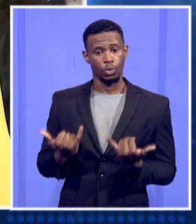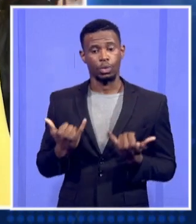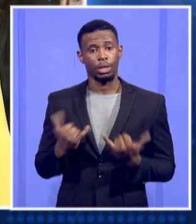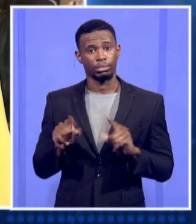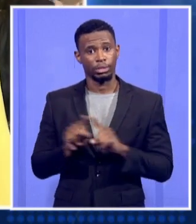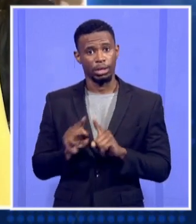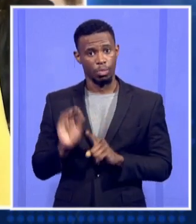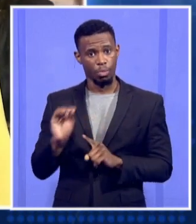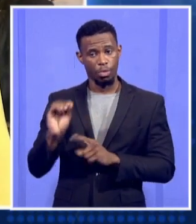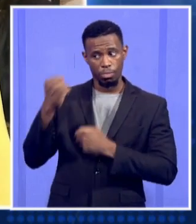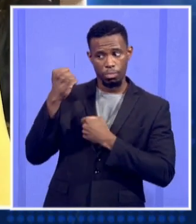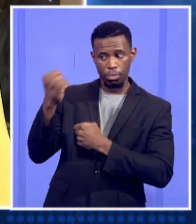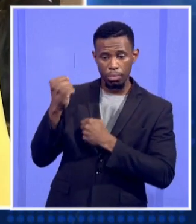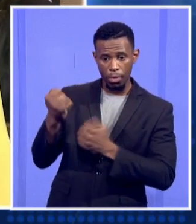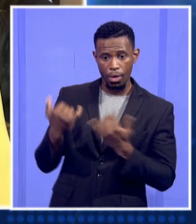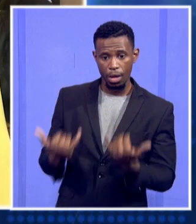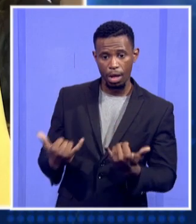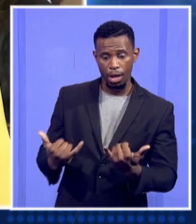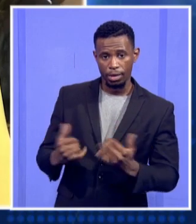are?